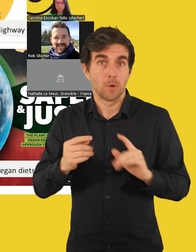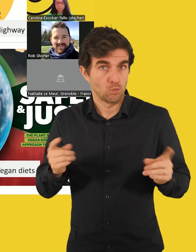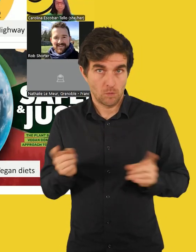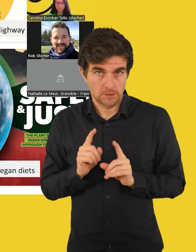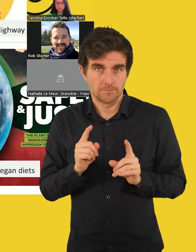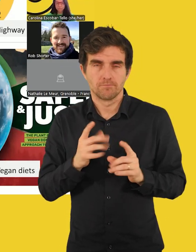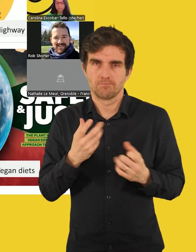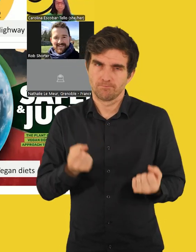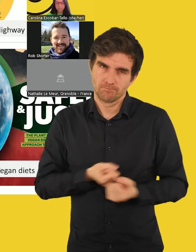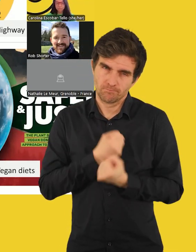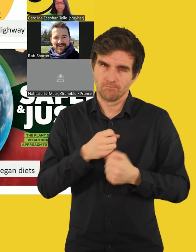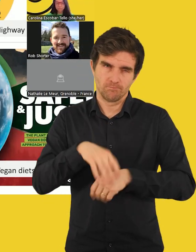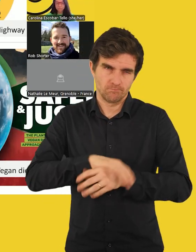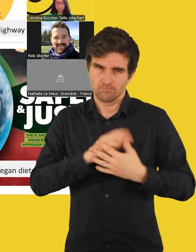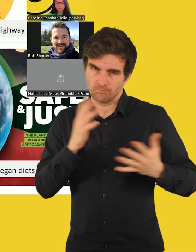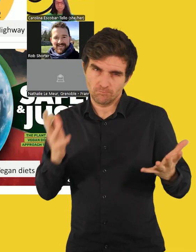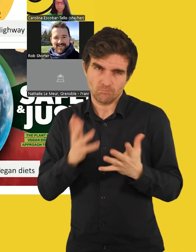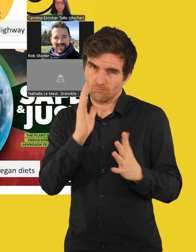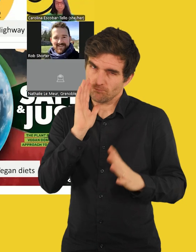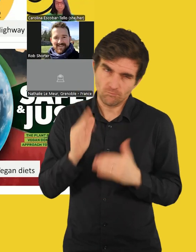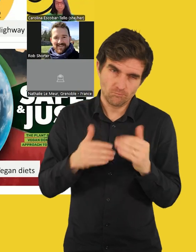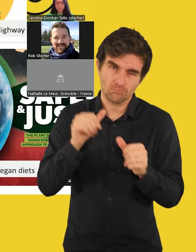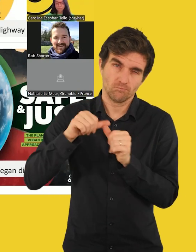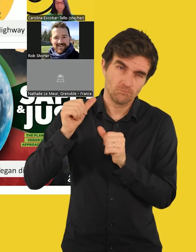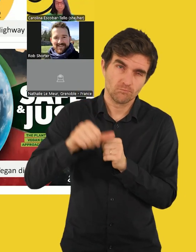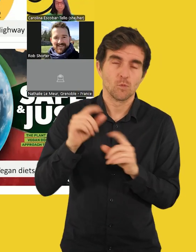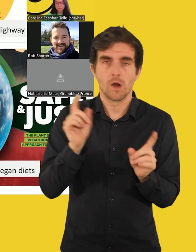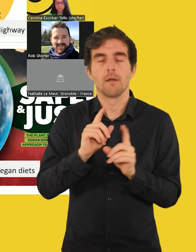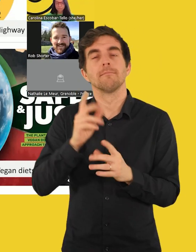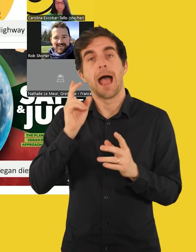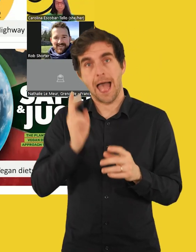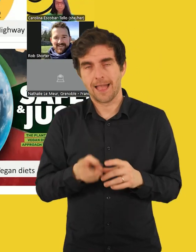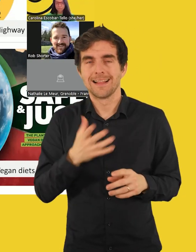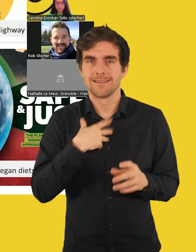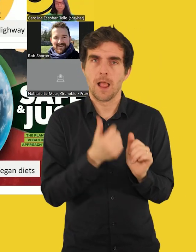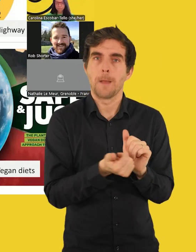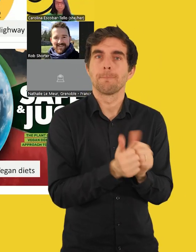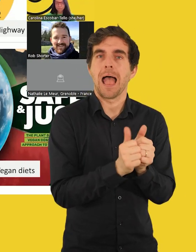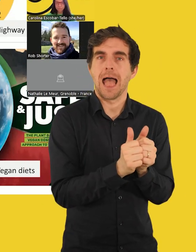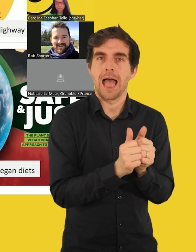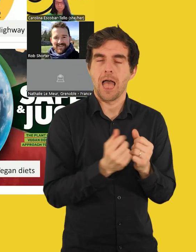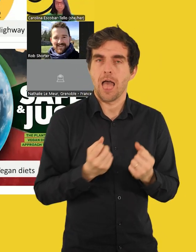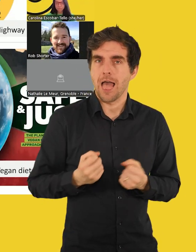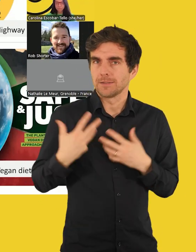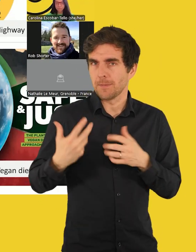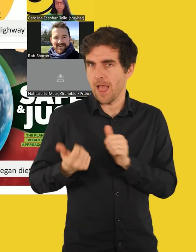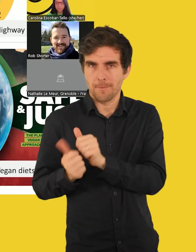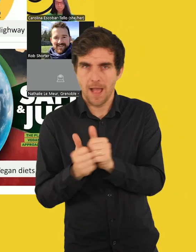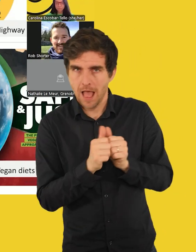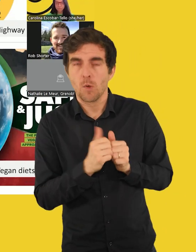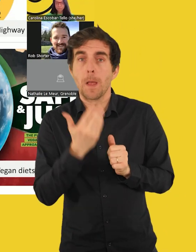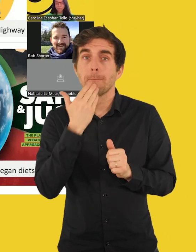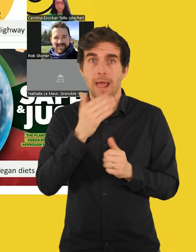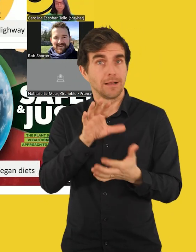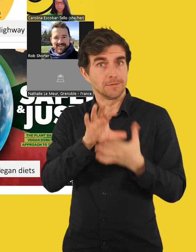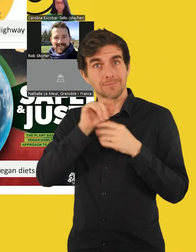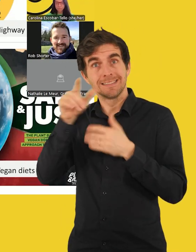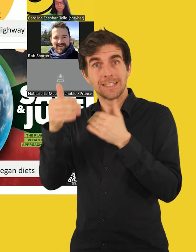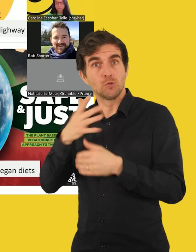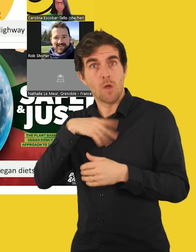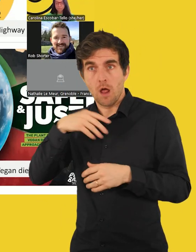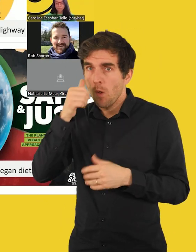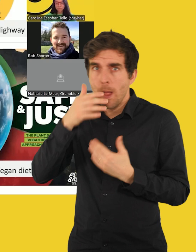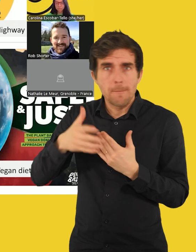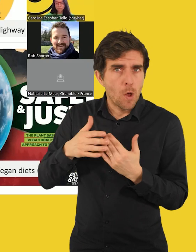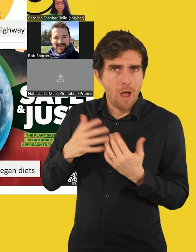the first examples set a very strong precedent for everything that follows. Again, that peer-to-peer inspiration. So please do join